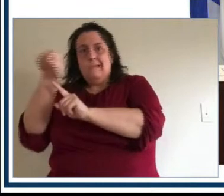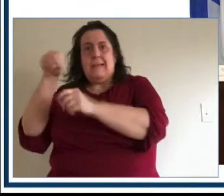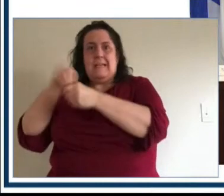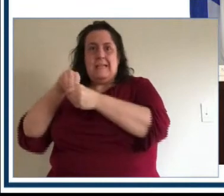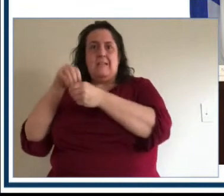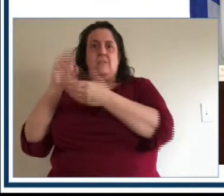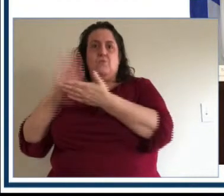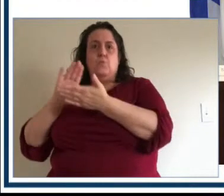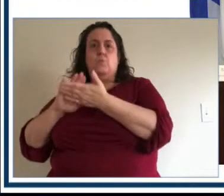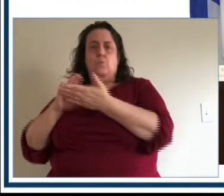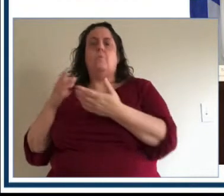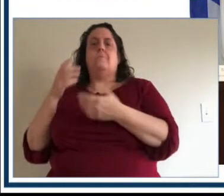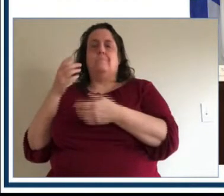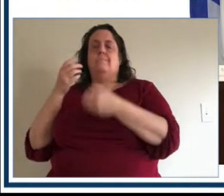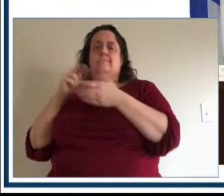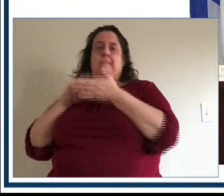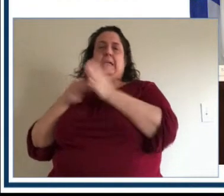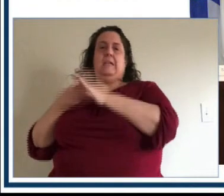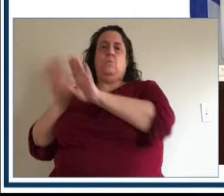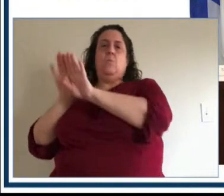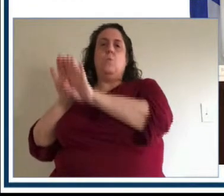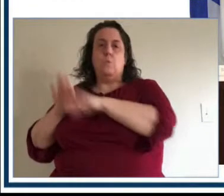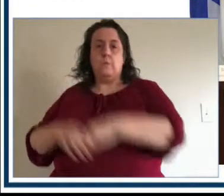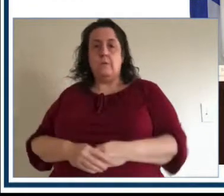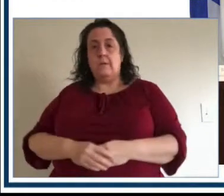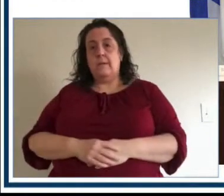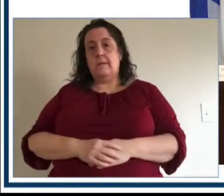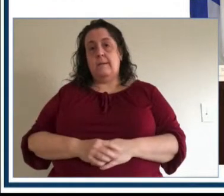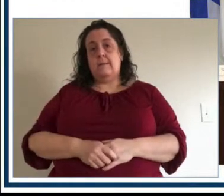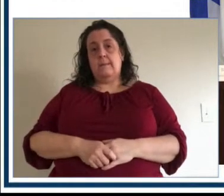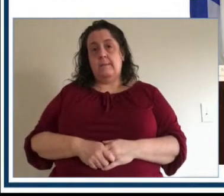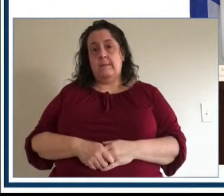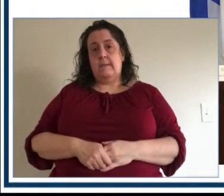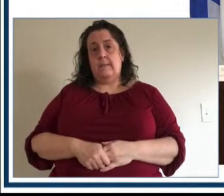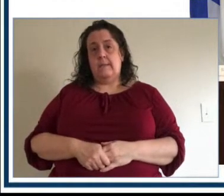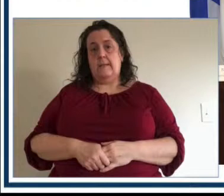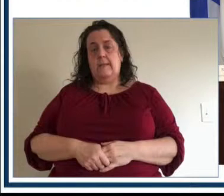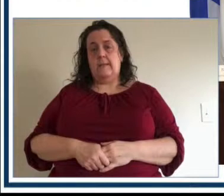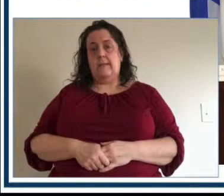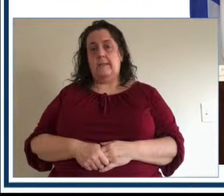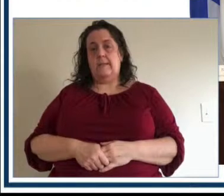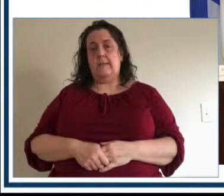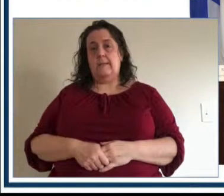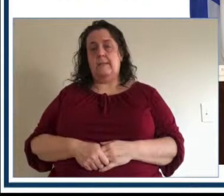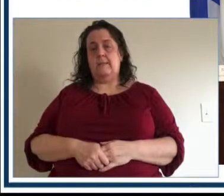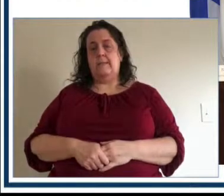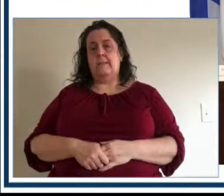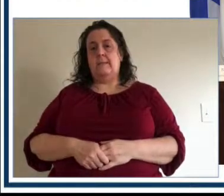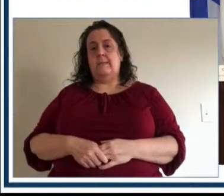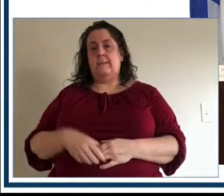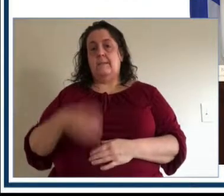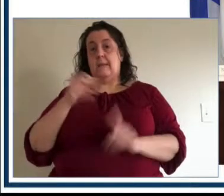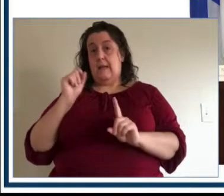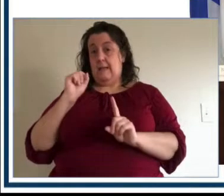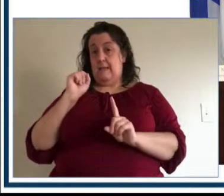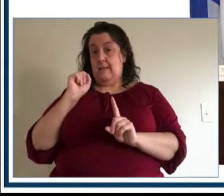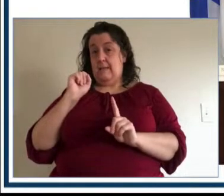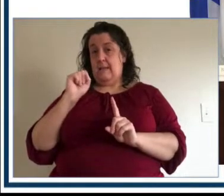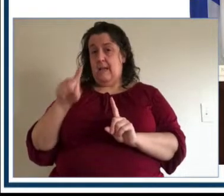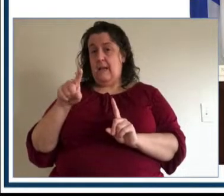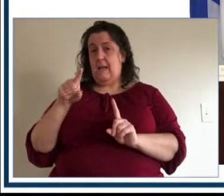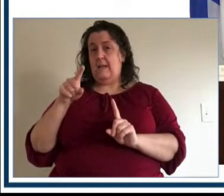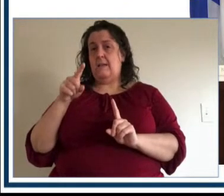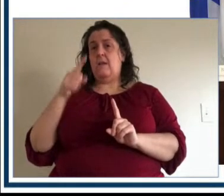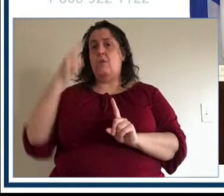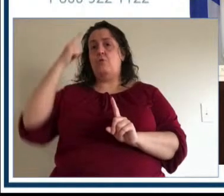Yes. Parents were told that classes would resume in person on December 16th. Could you explain why that